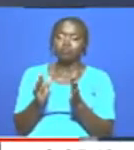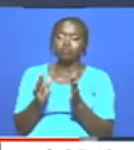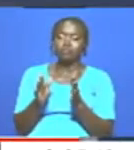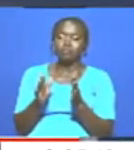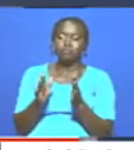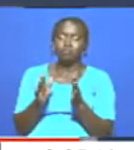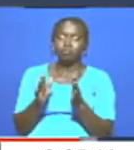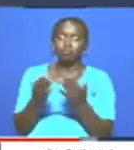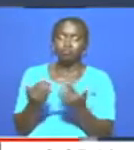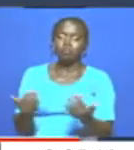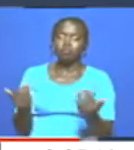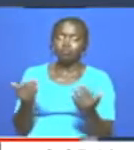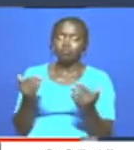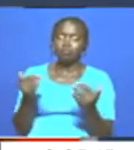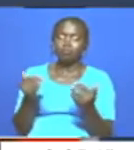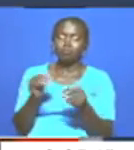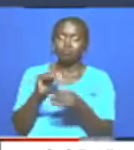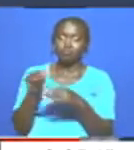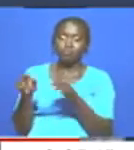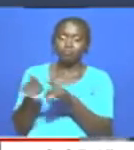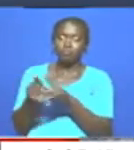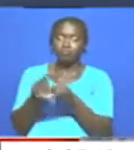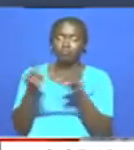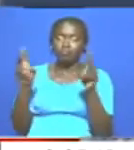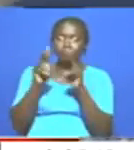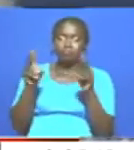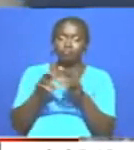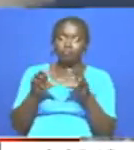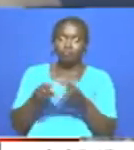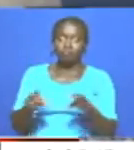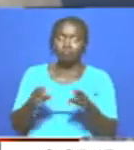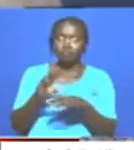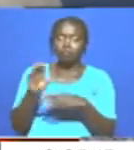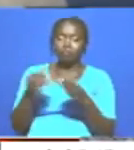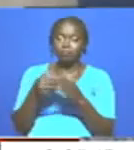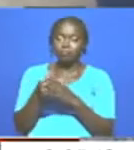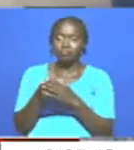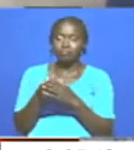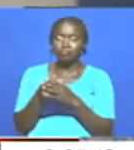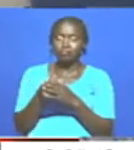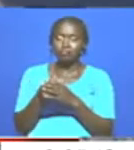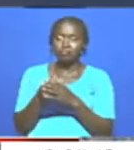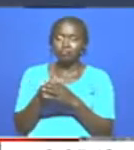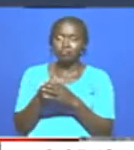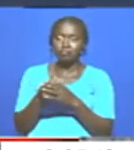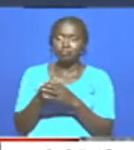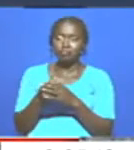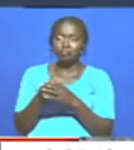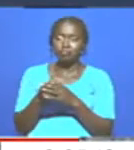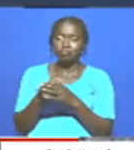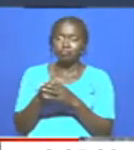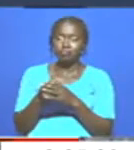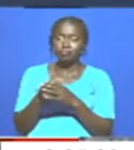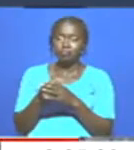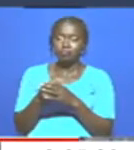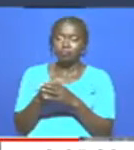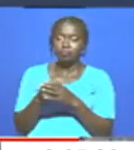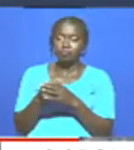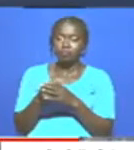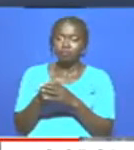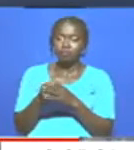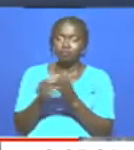the foods can also reach international markets. And normally packaging supports products to move